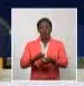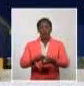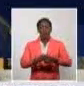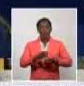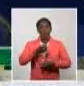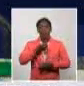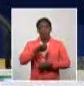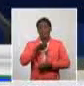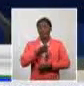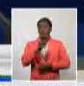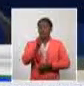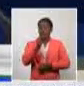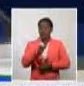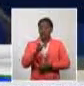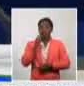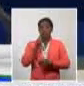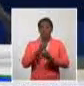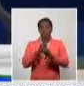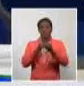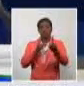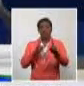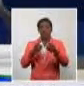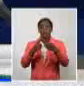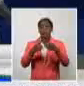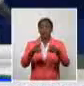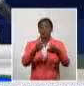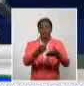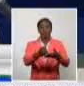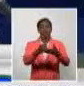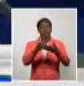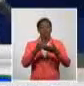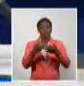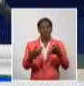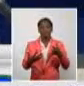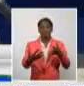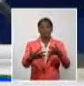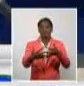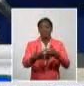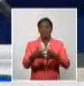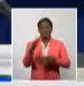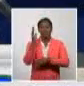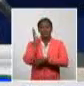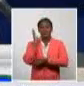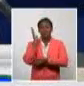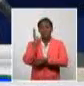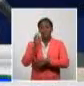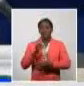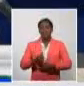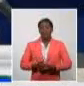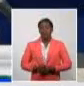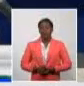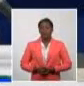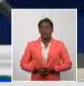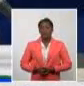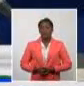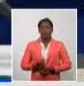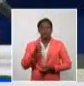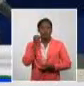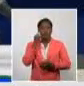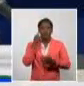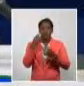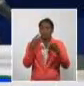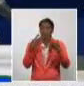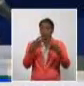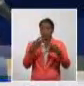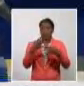Gisela, though she's a little far from here, but she makes the introduction of the conference. And most importantly, good